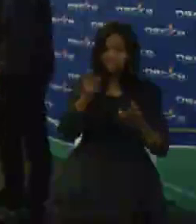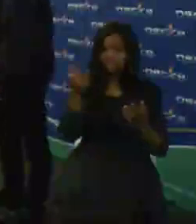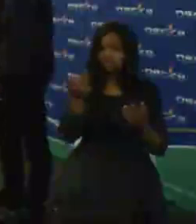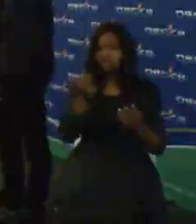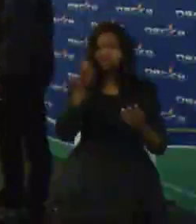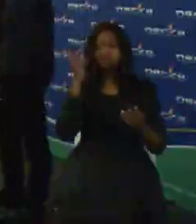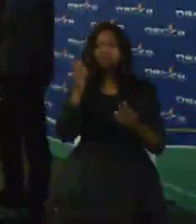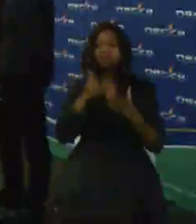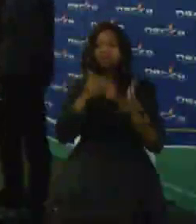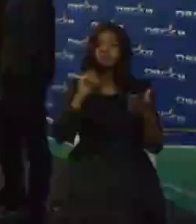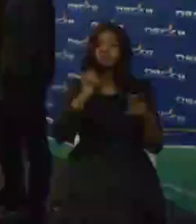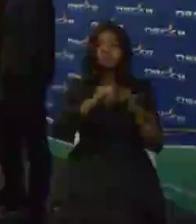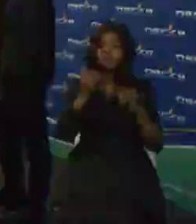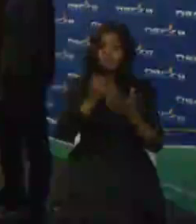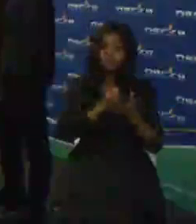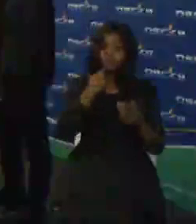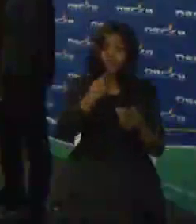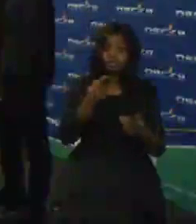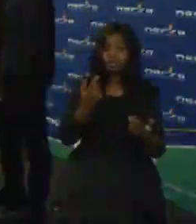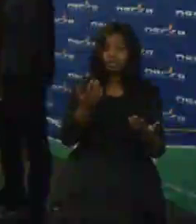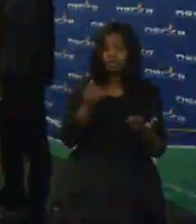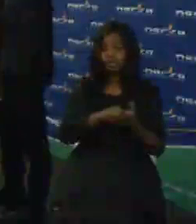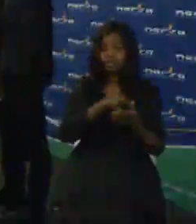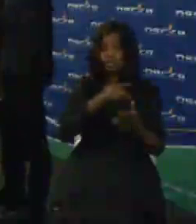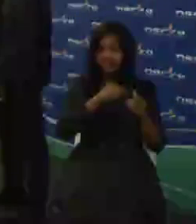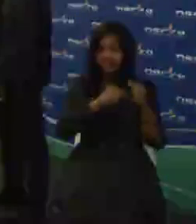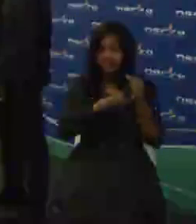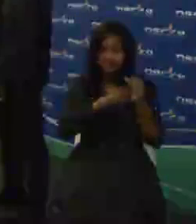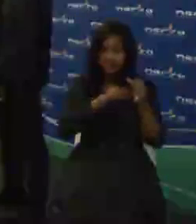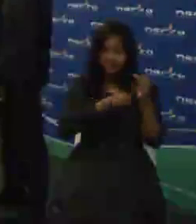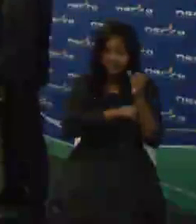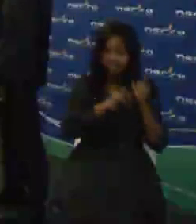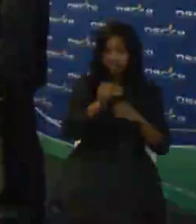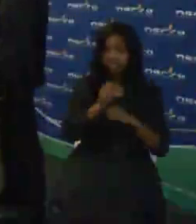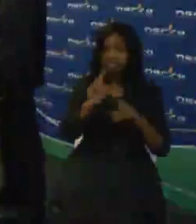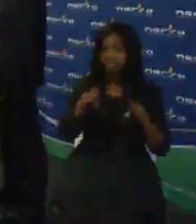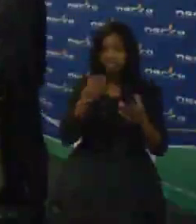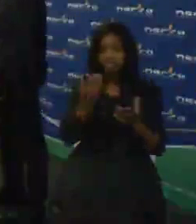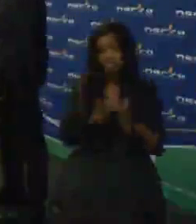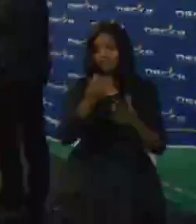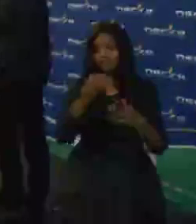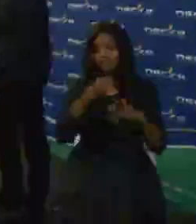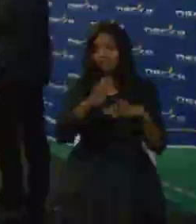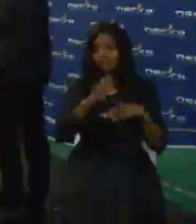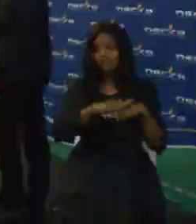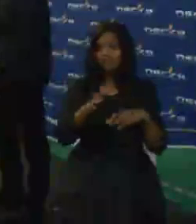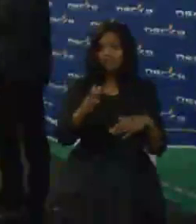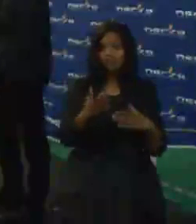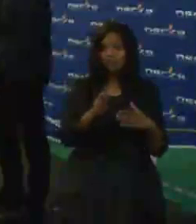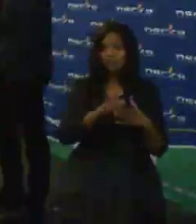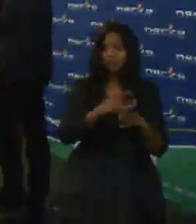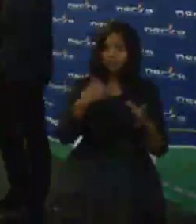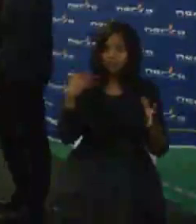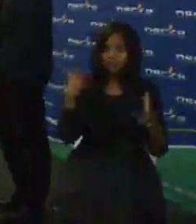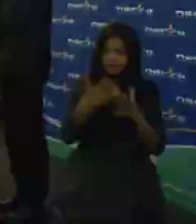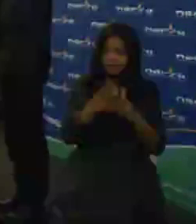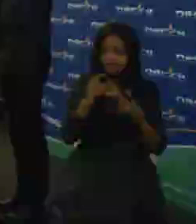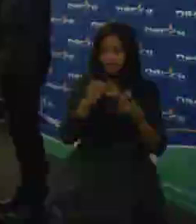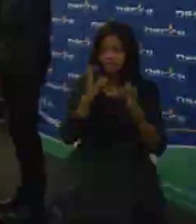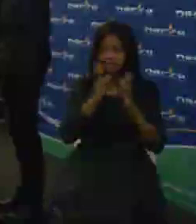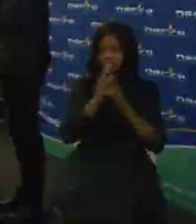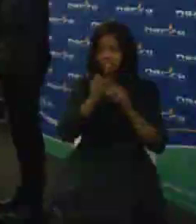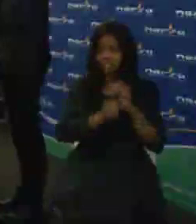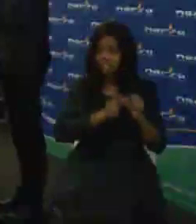had before. But safe to say that this strata of society can take no more. Over the course of the last 10